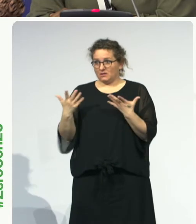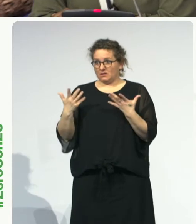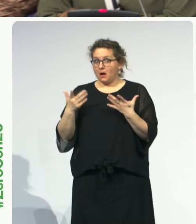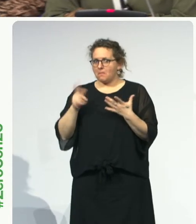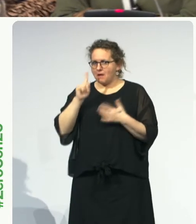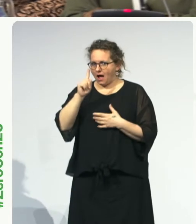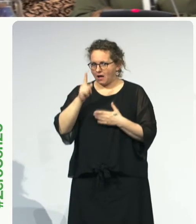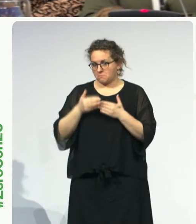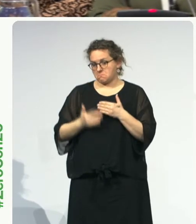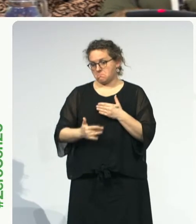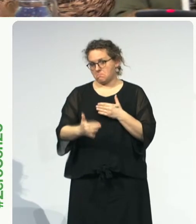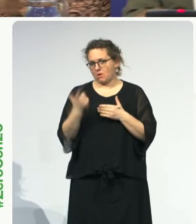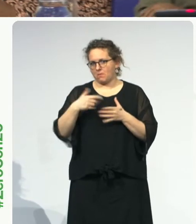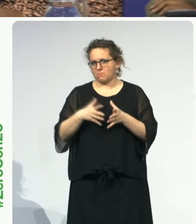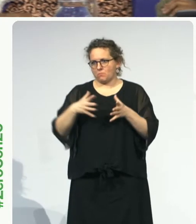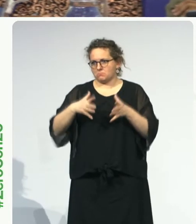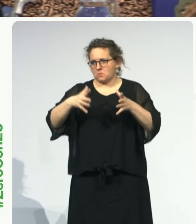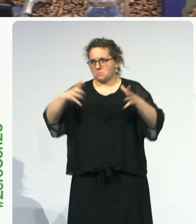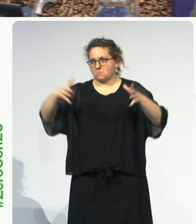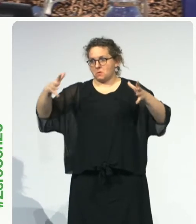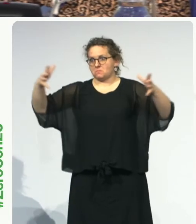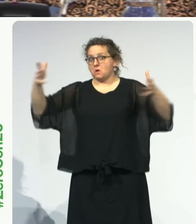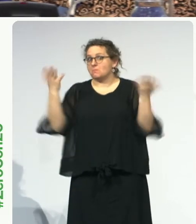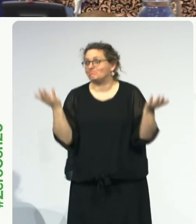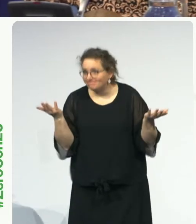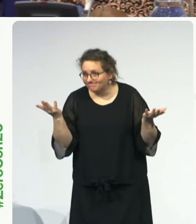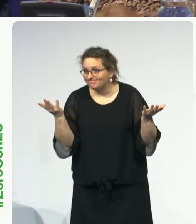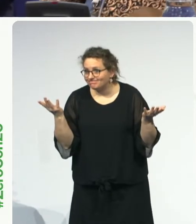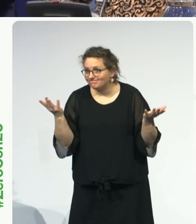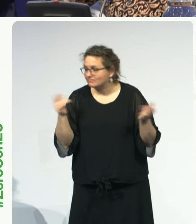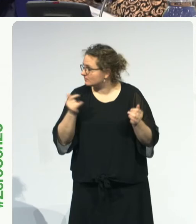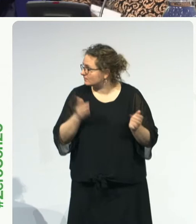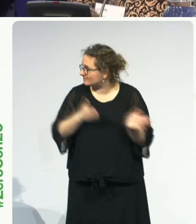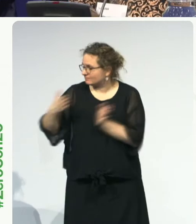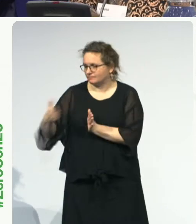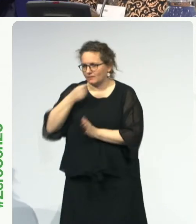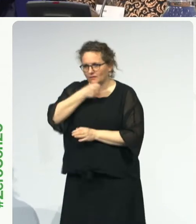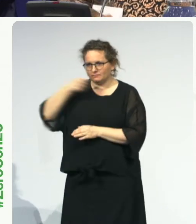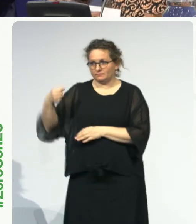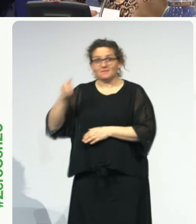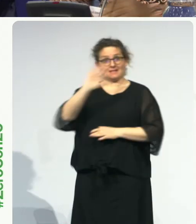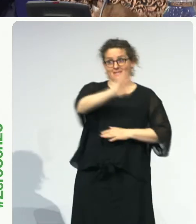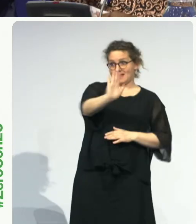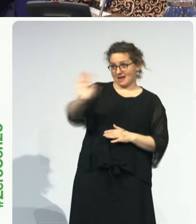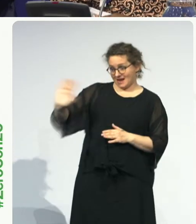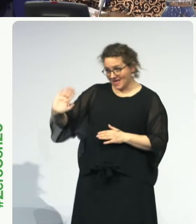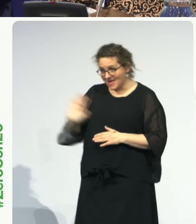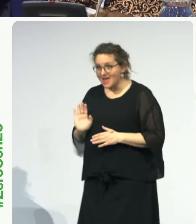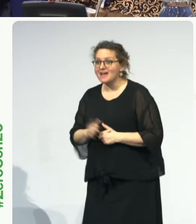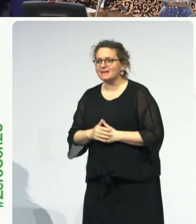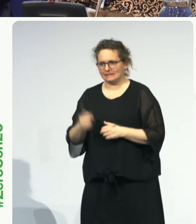Hello, I'm Juma from the State University of Zanzibar. Well, Zanzibar,